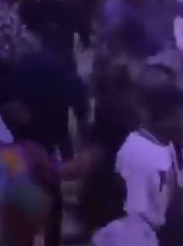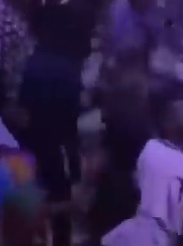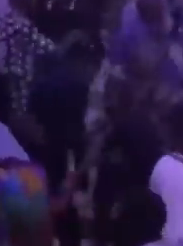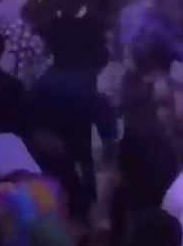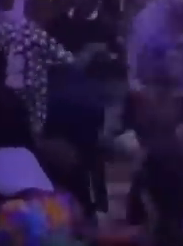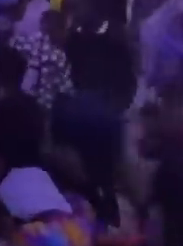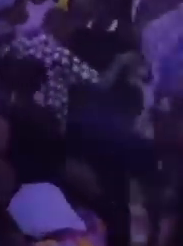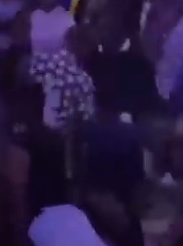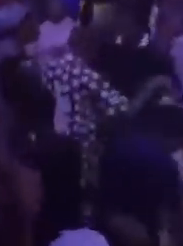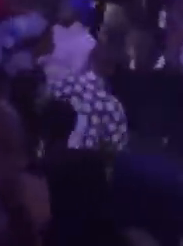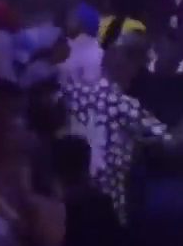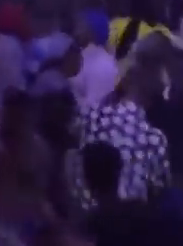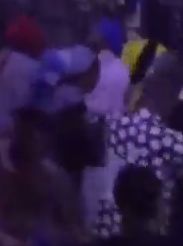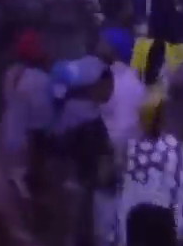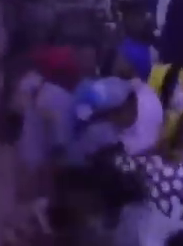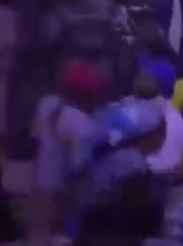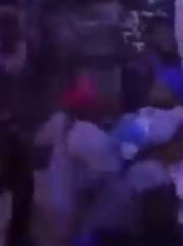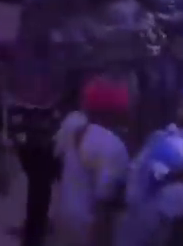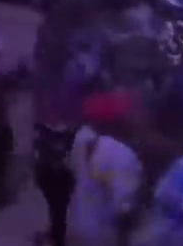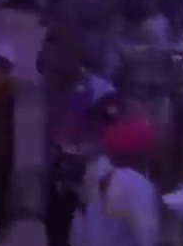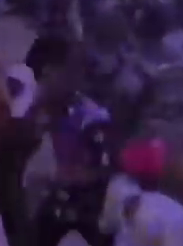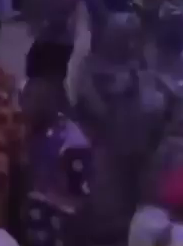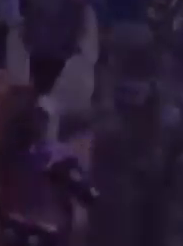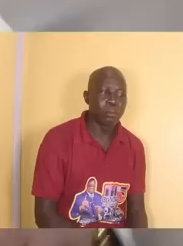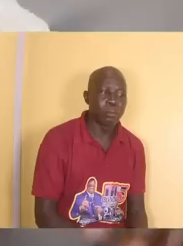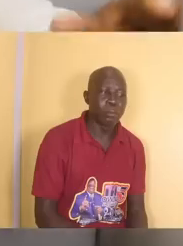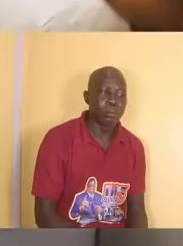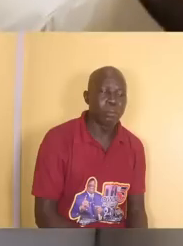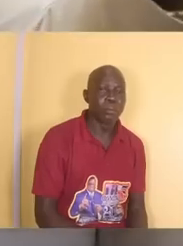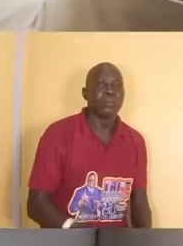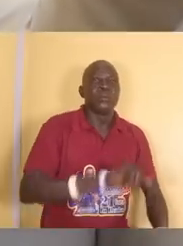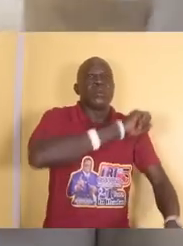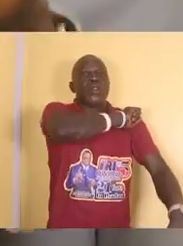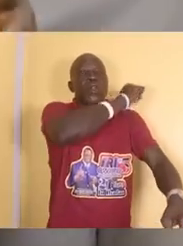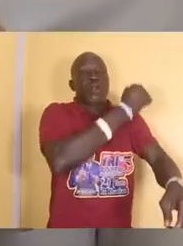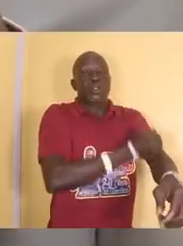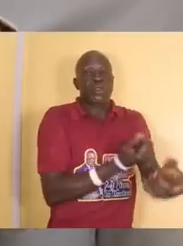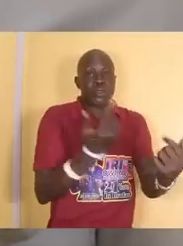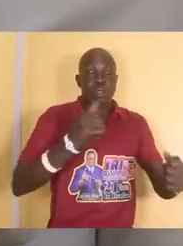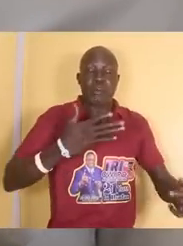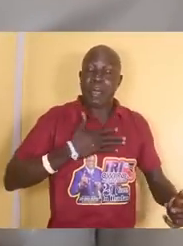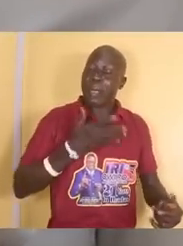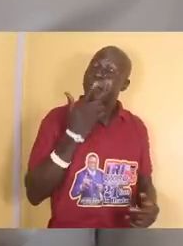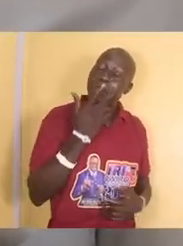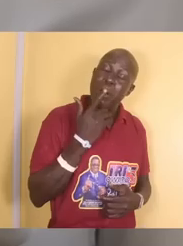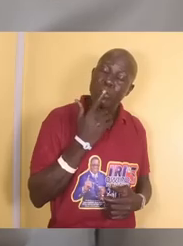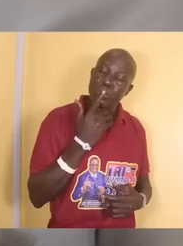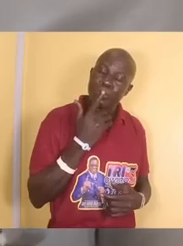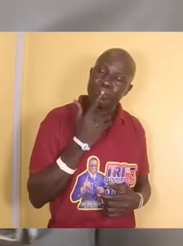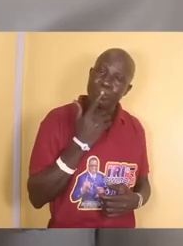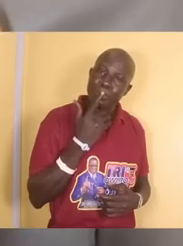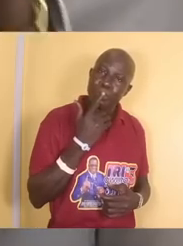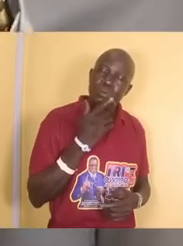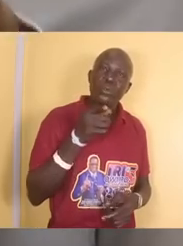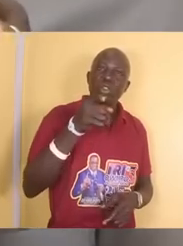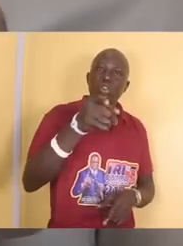Where you bet on all of Jesus. Amen. I said, see, I know, my daddy. Authority comes out from my mouth. Kiki,